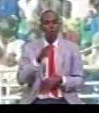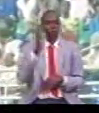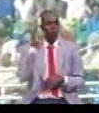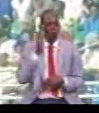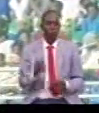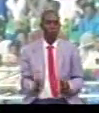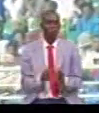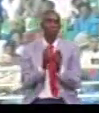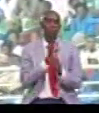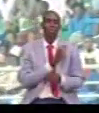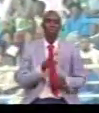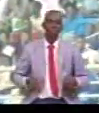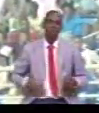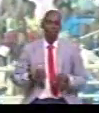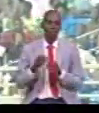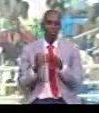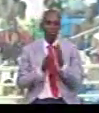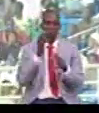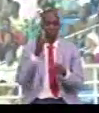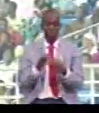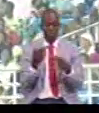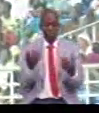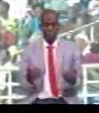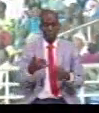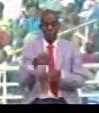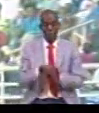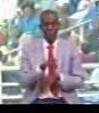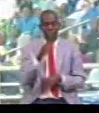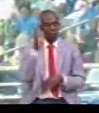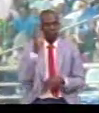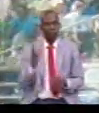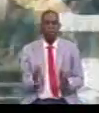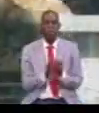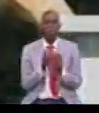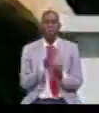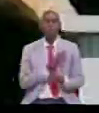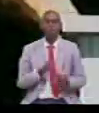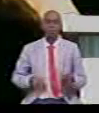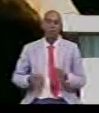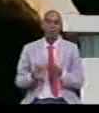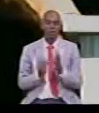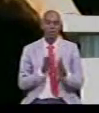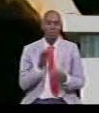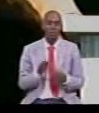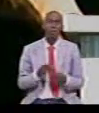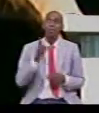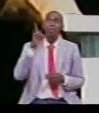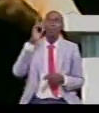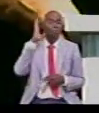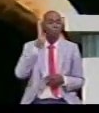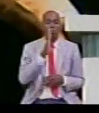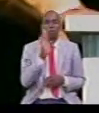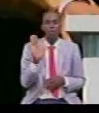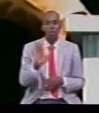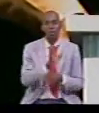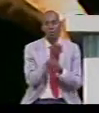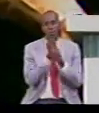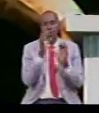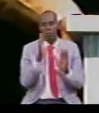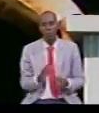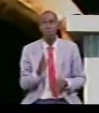Christ. I said tonight, you'll meet Christ. He'll be your savior. He'll be your